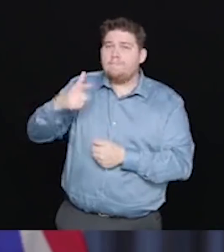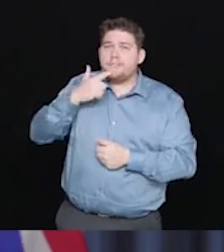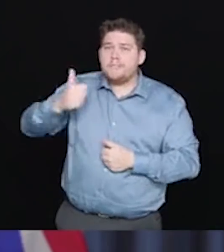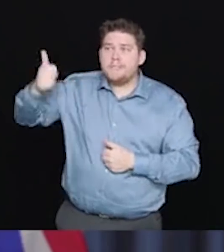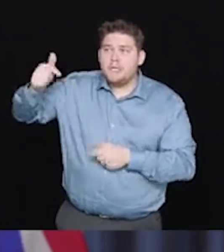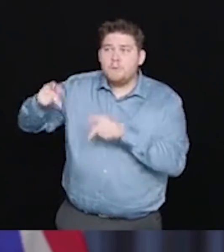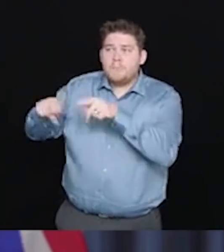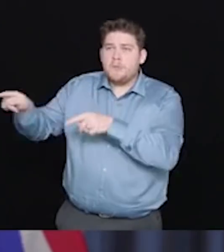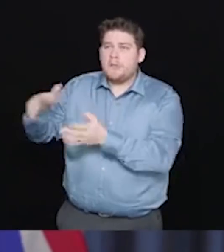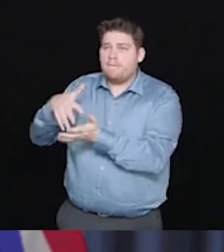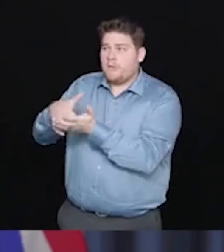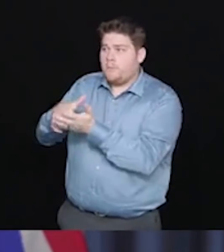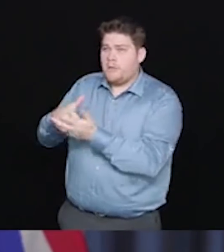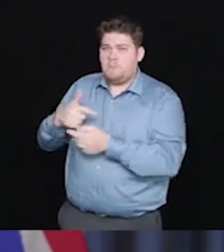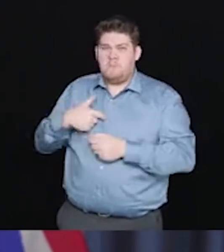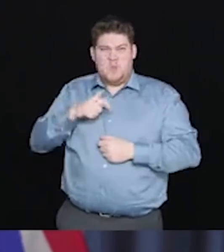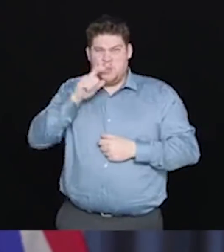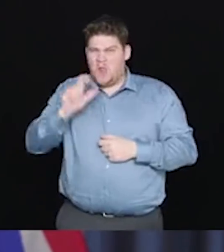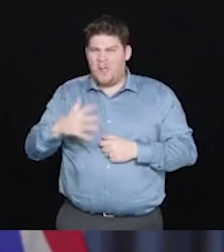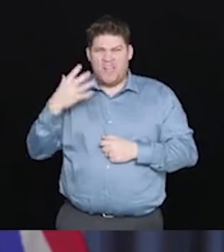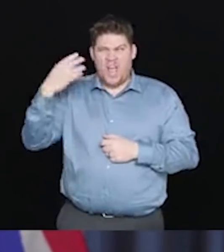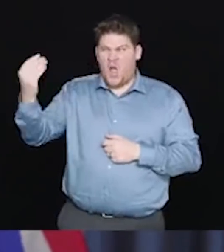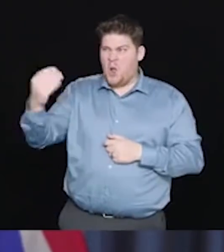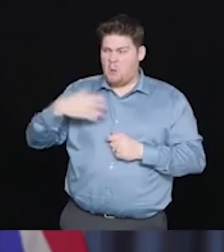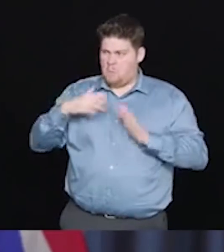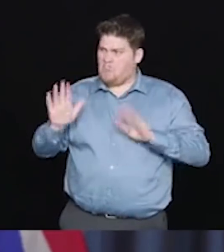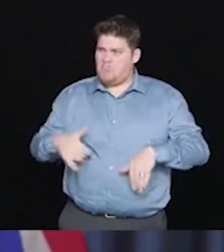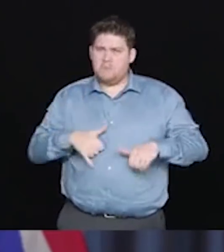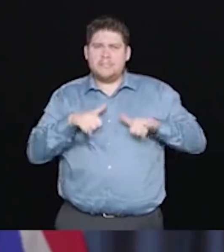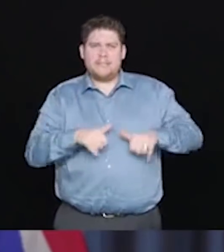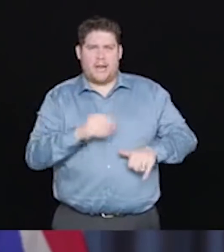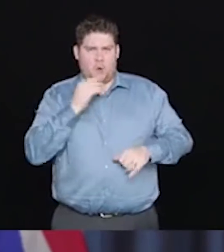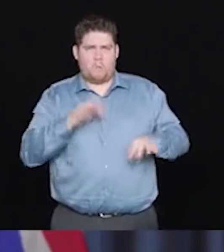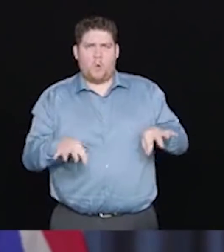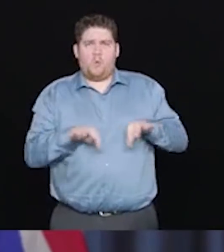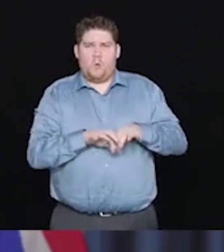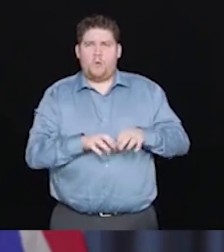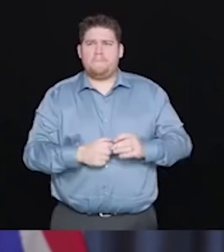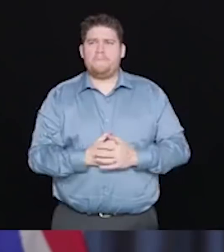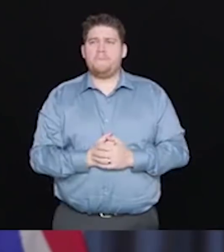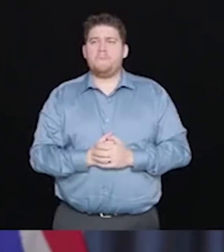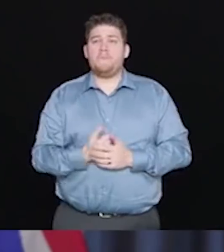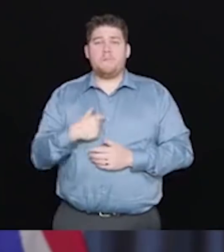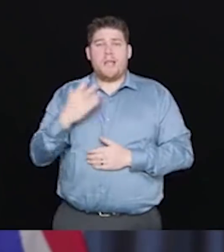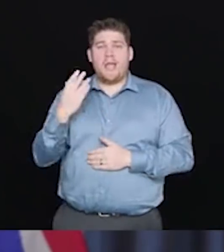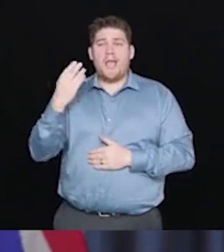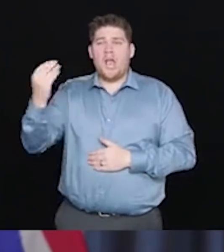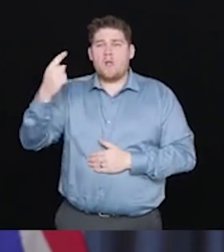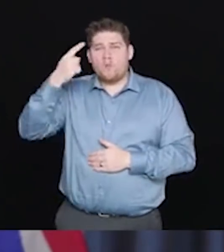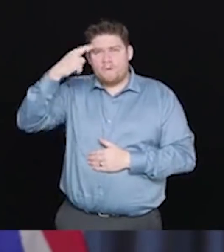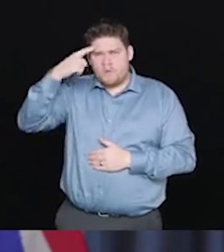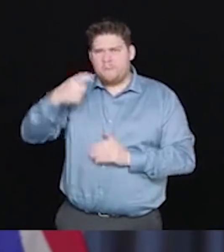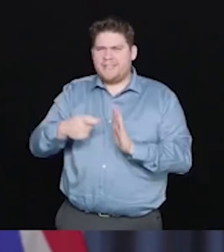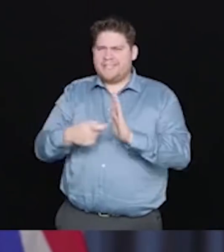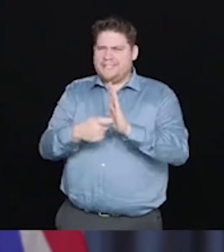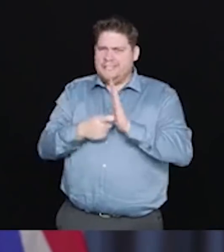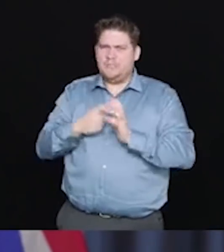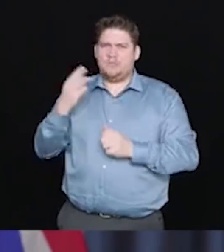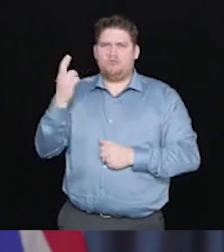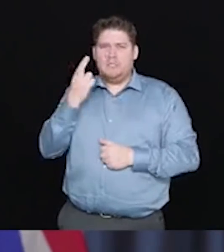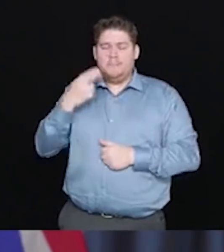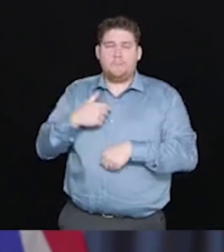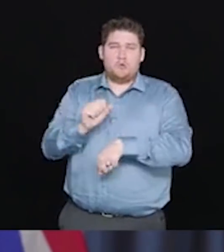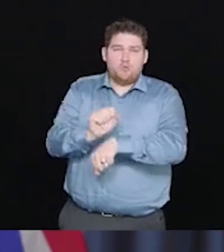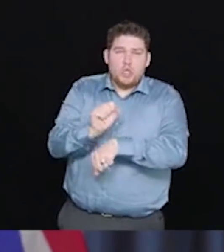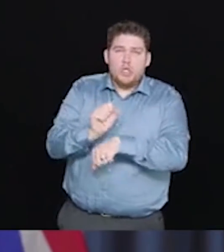that we are able to provide those essential services. If you're a healthcare worker, if you work in a grocery store, we're depending on you, but we